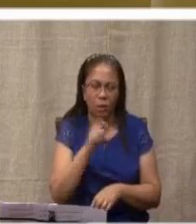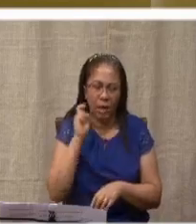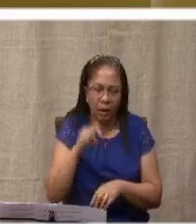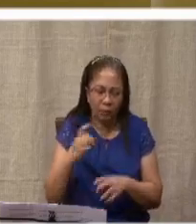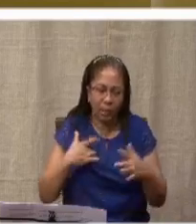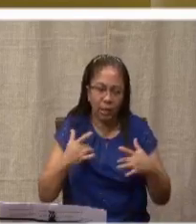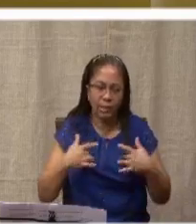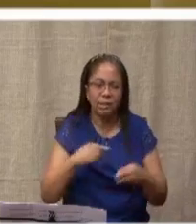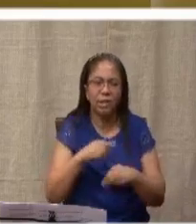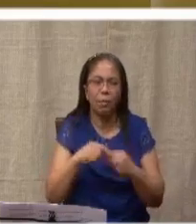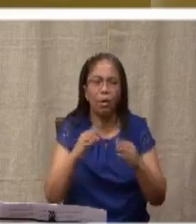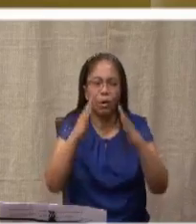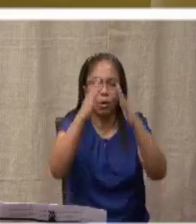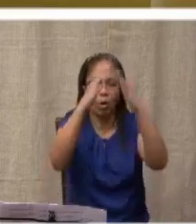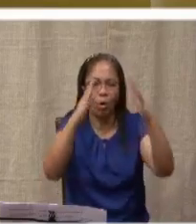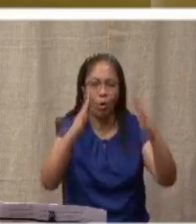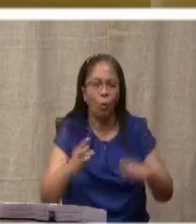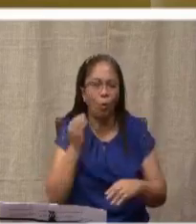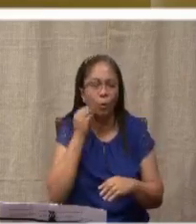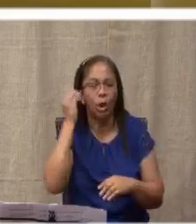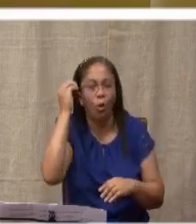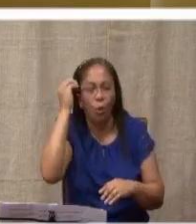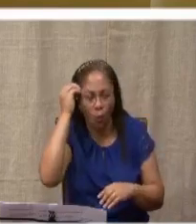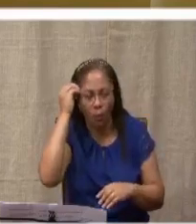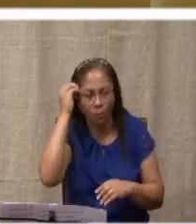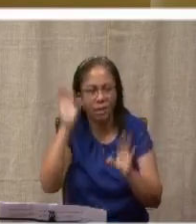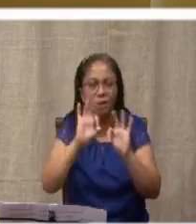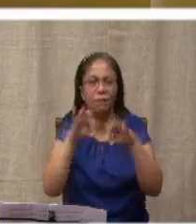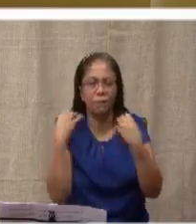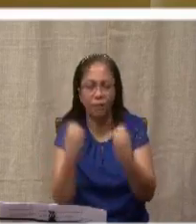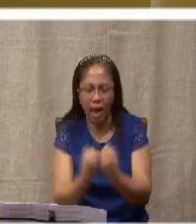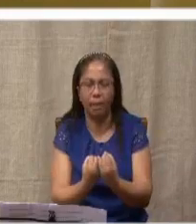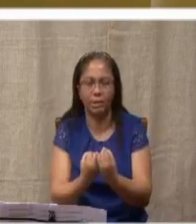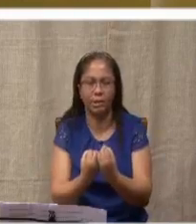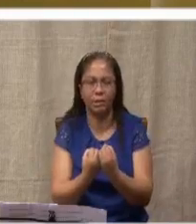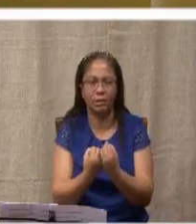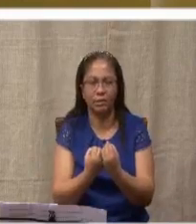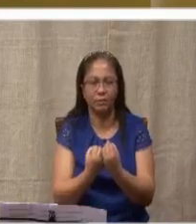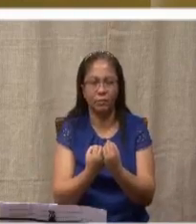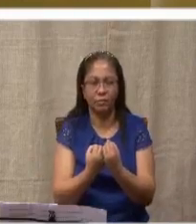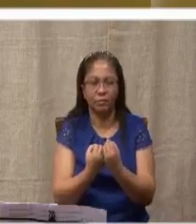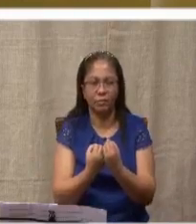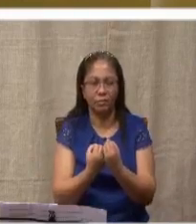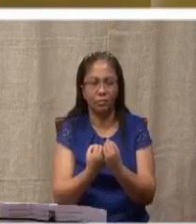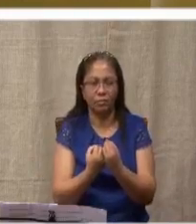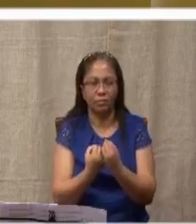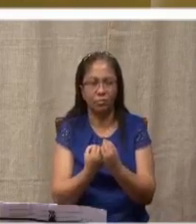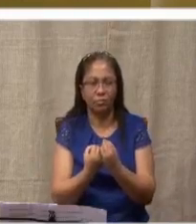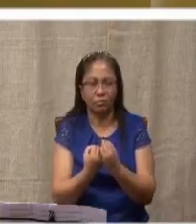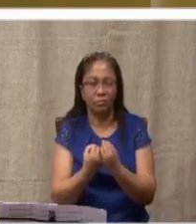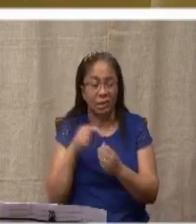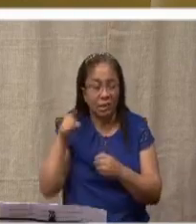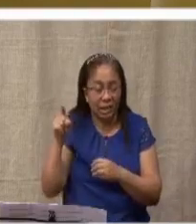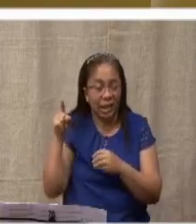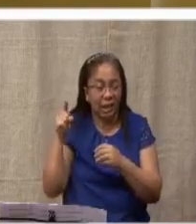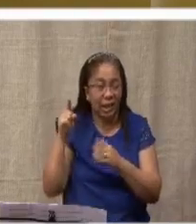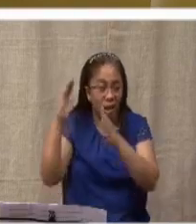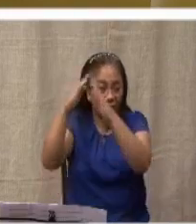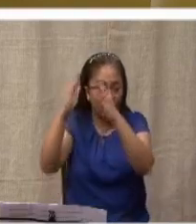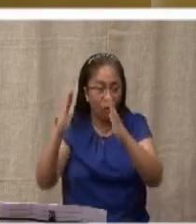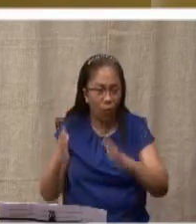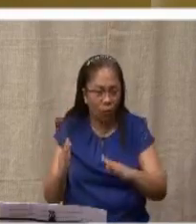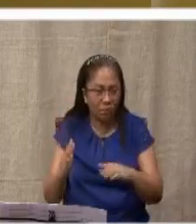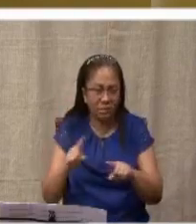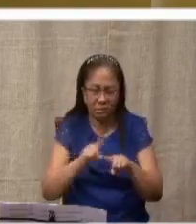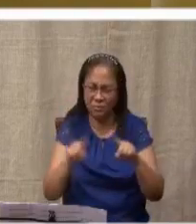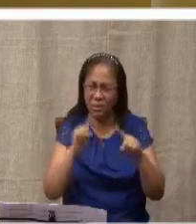domas that that place of living where where the paralysis of illness has has caused the